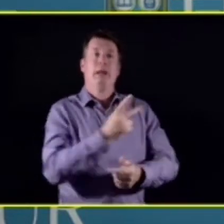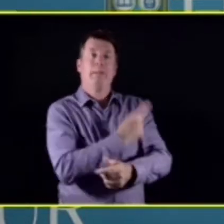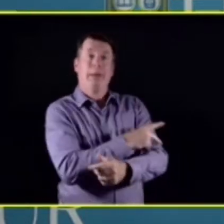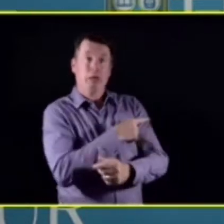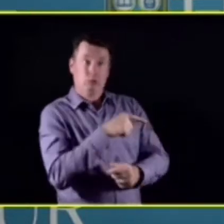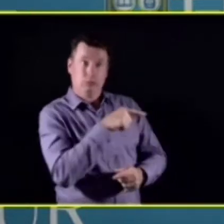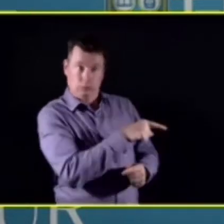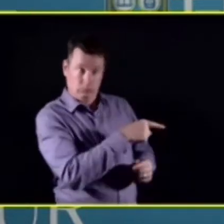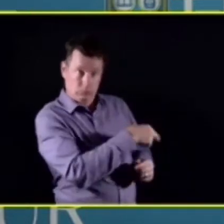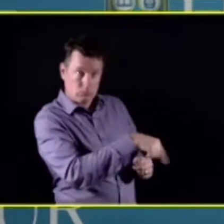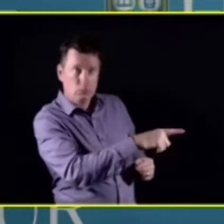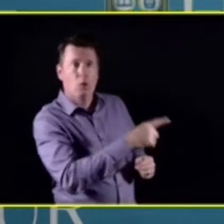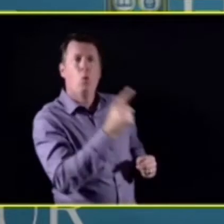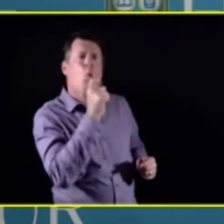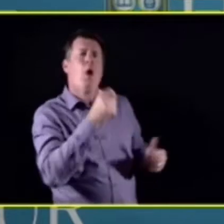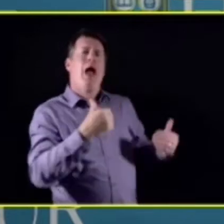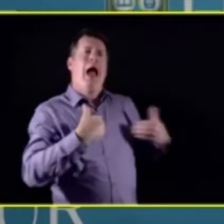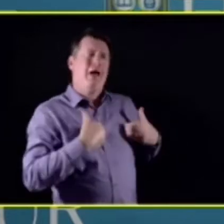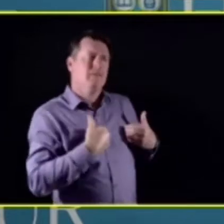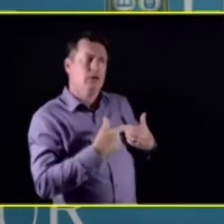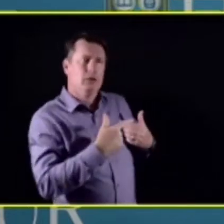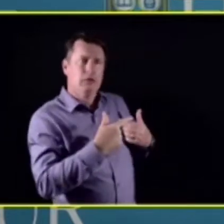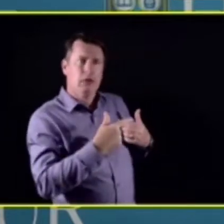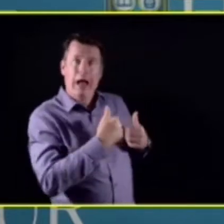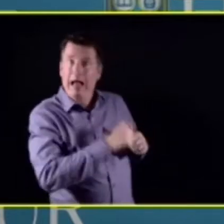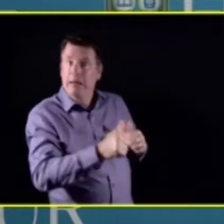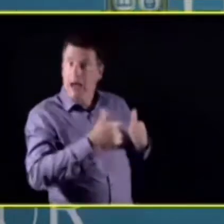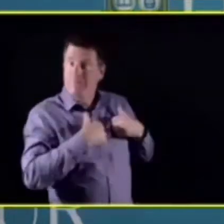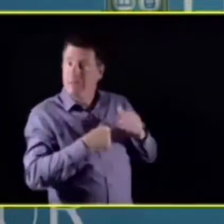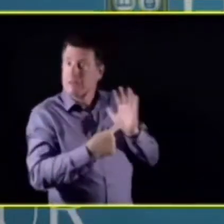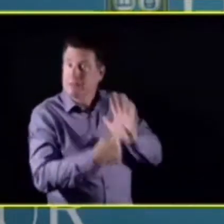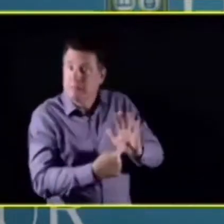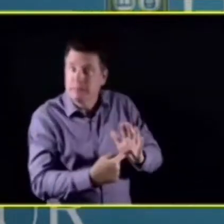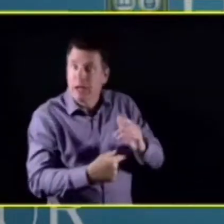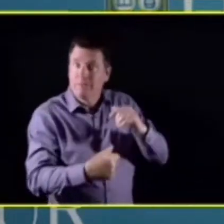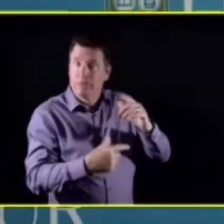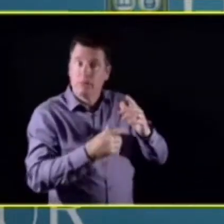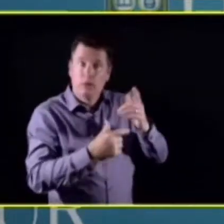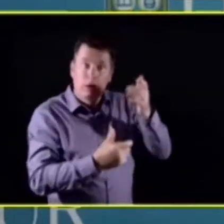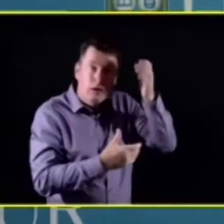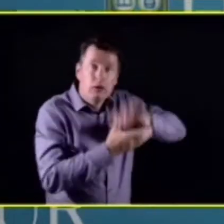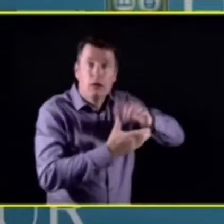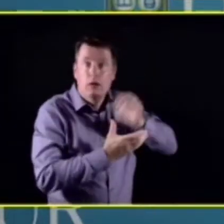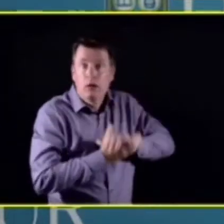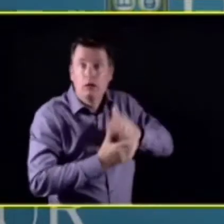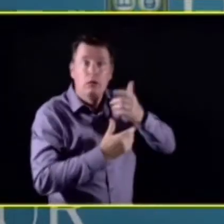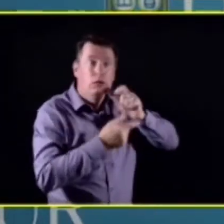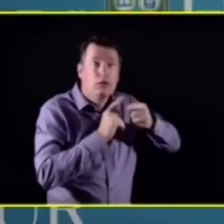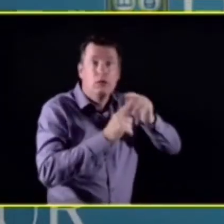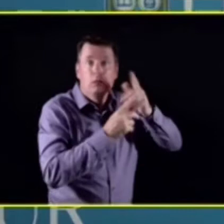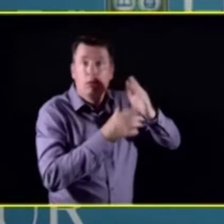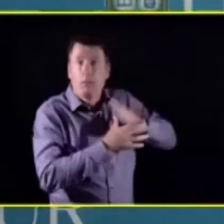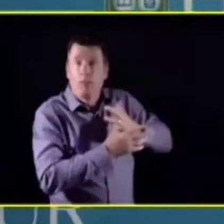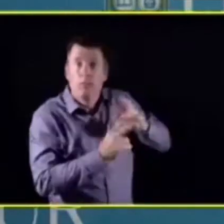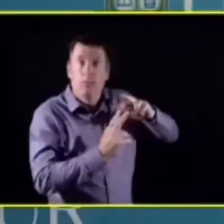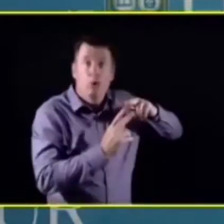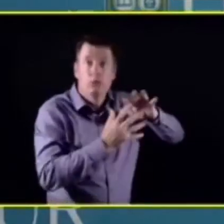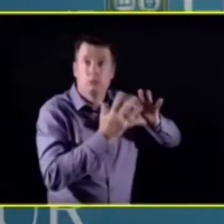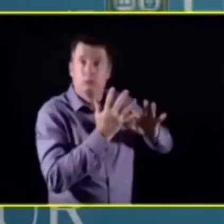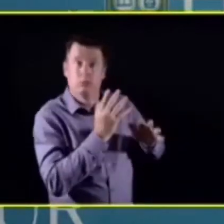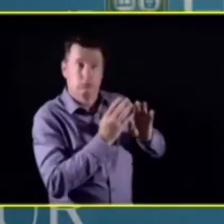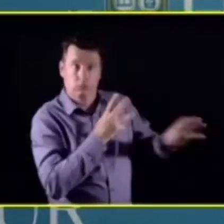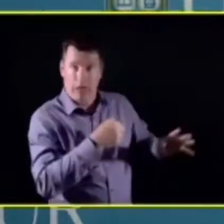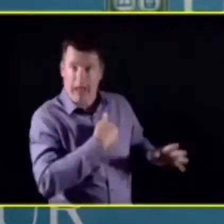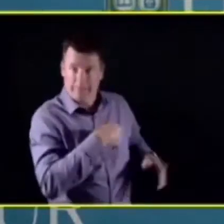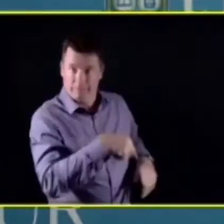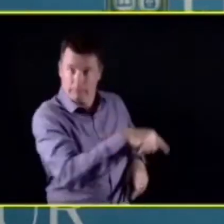on. Our staff are all trained. We try to minimize when we need to the amount of time that we're in the home and the amount